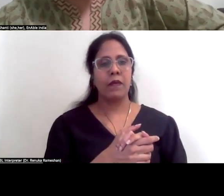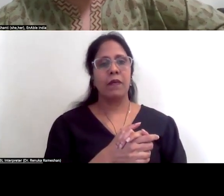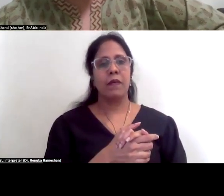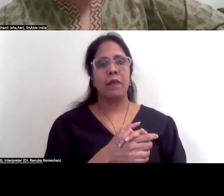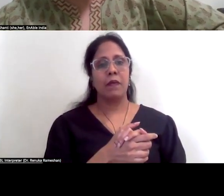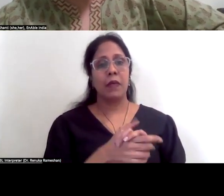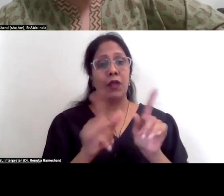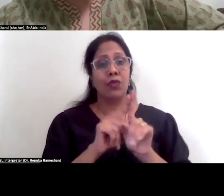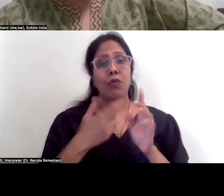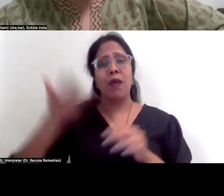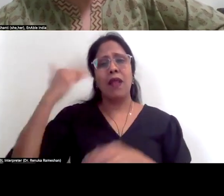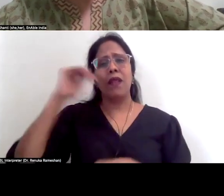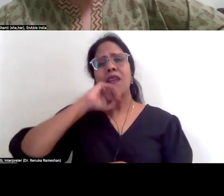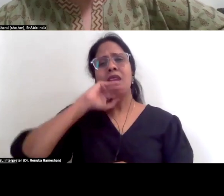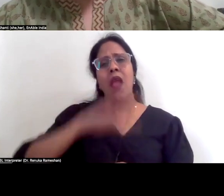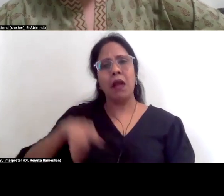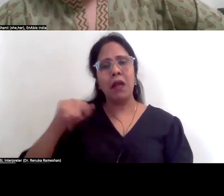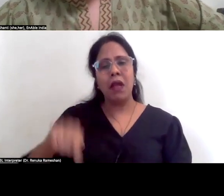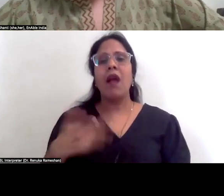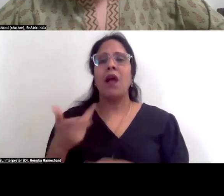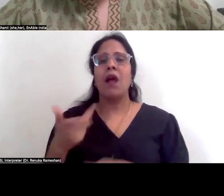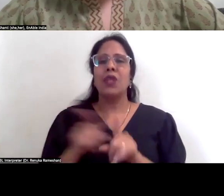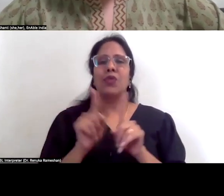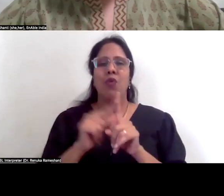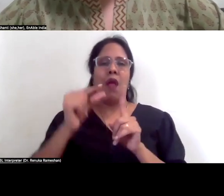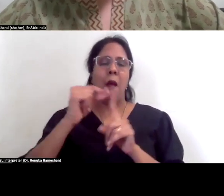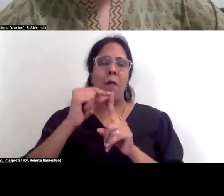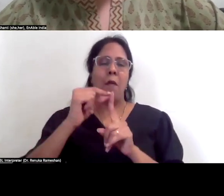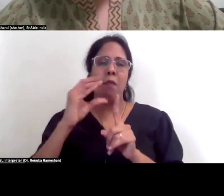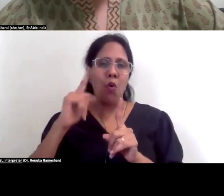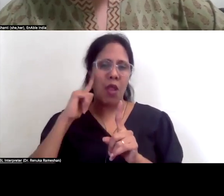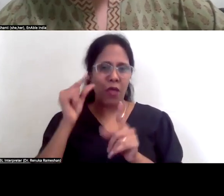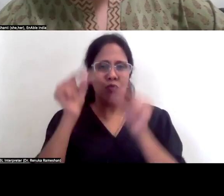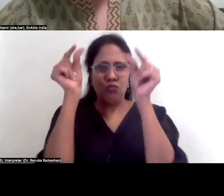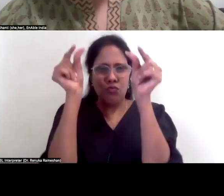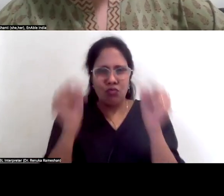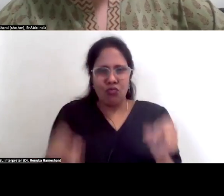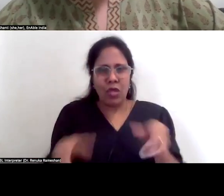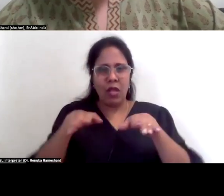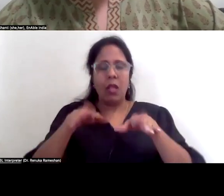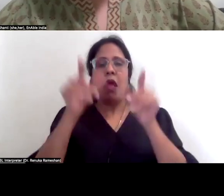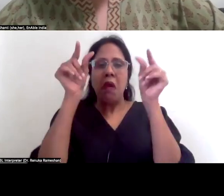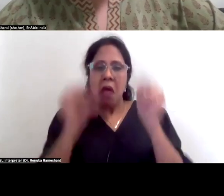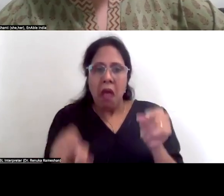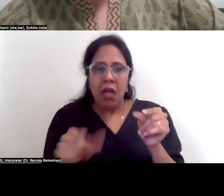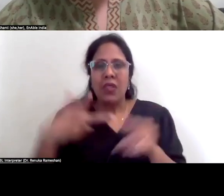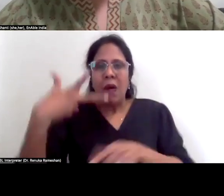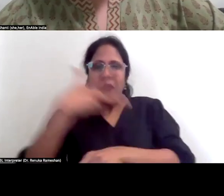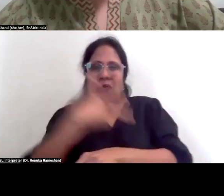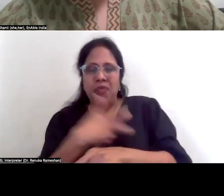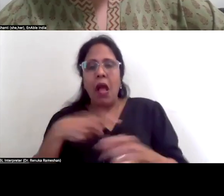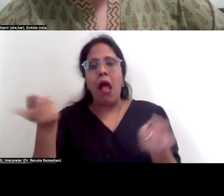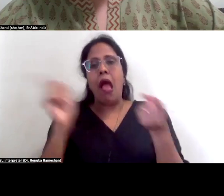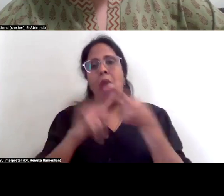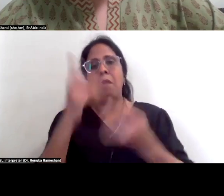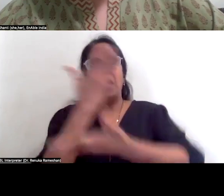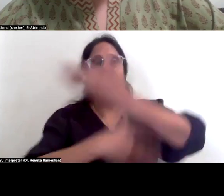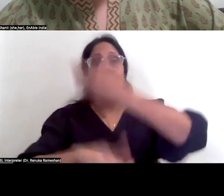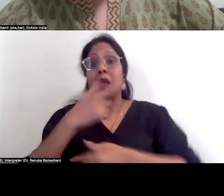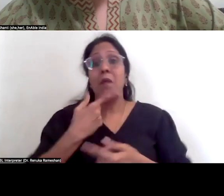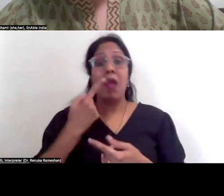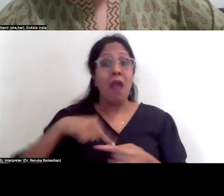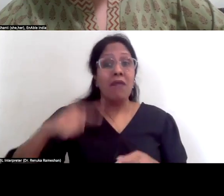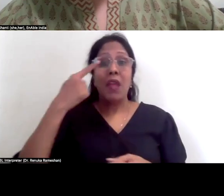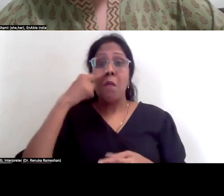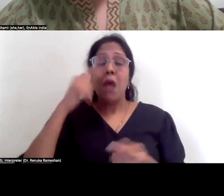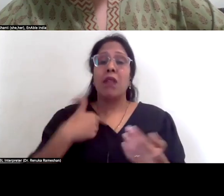When I was young, I was affected by polio. Because of an injection, I have this disability. Every day my mother carried me and dropped